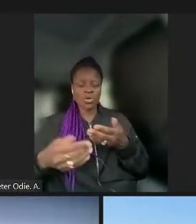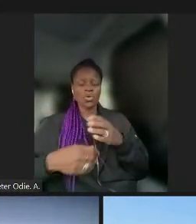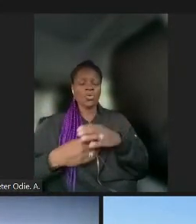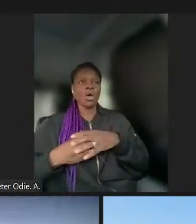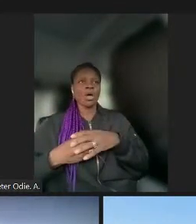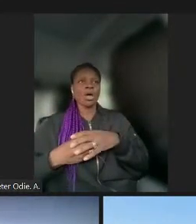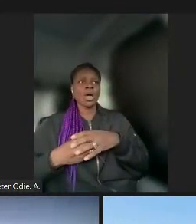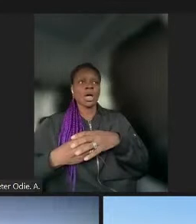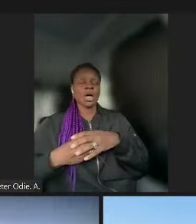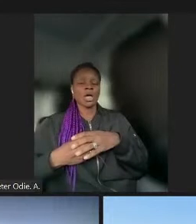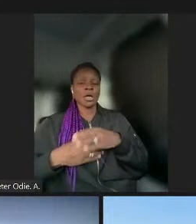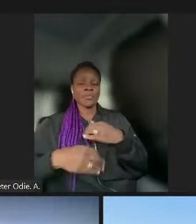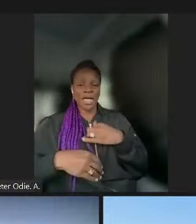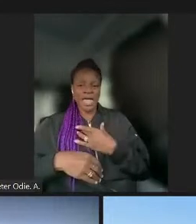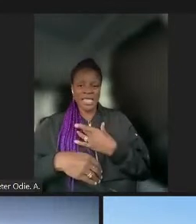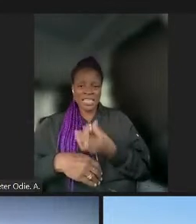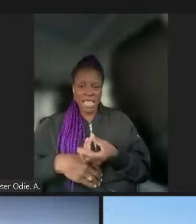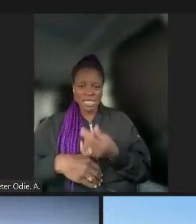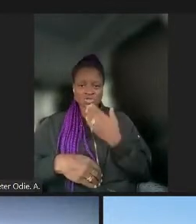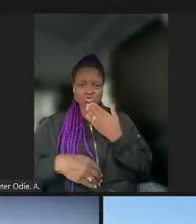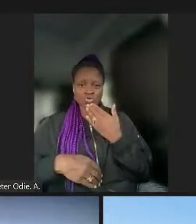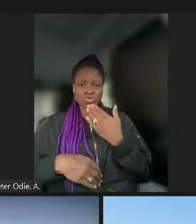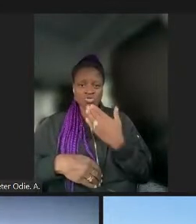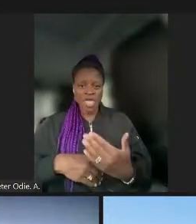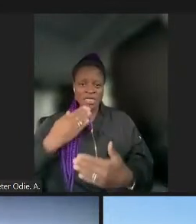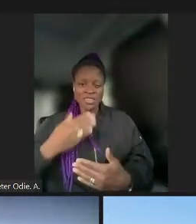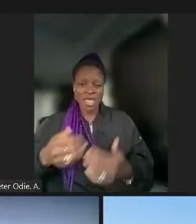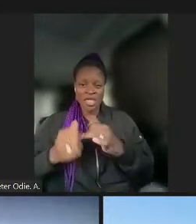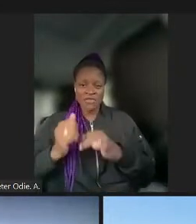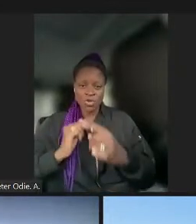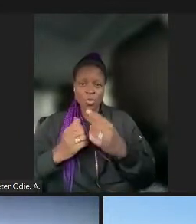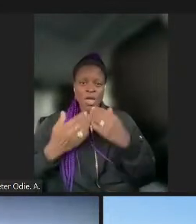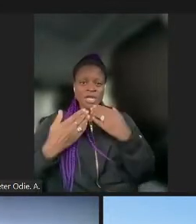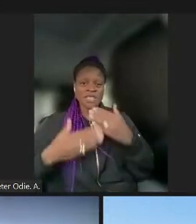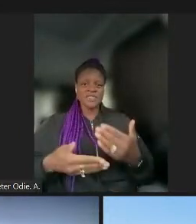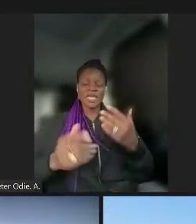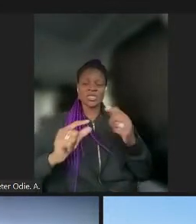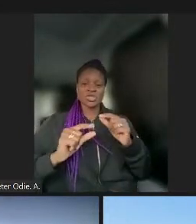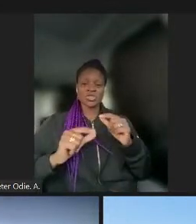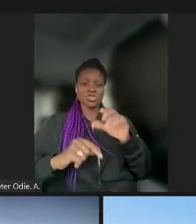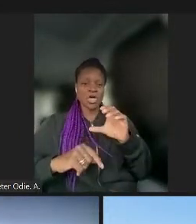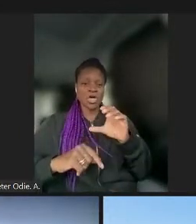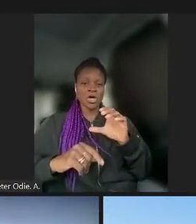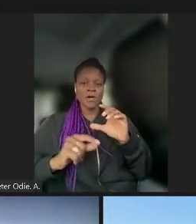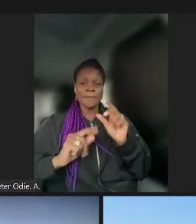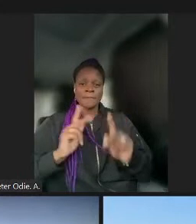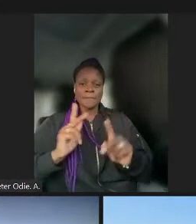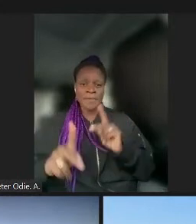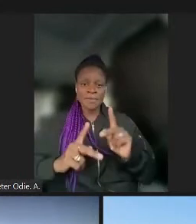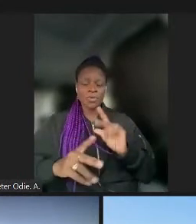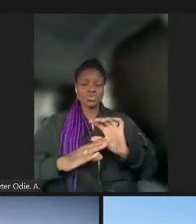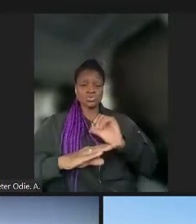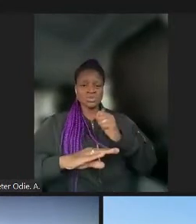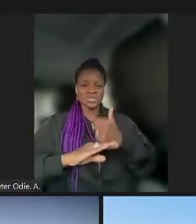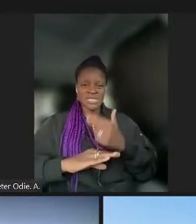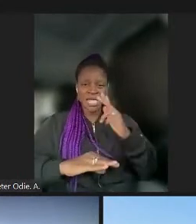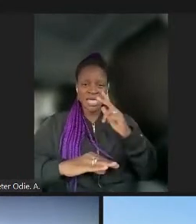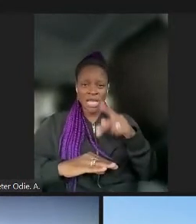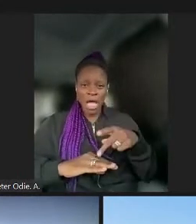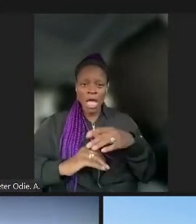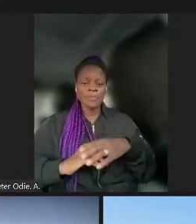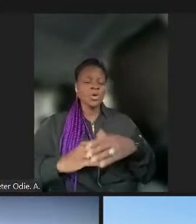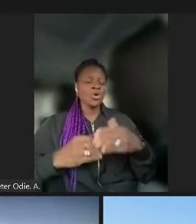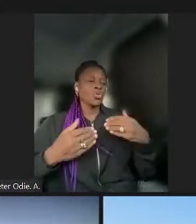I'd like to thank all of our panelists. I'd also like to thank our crew who helped put this together today, including Juan, our